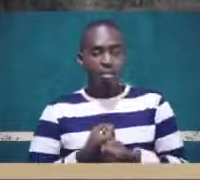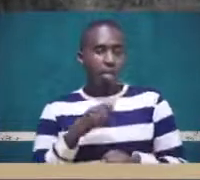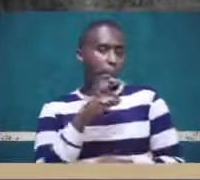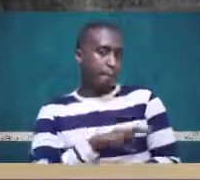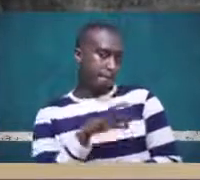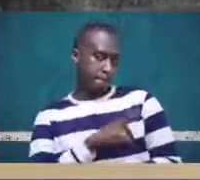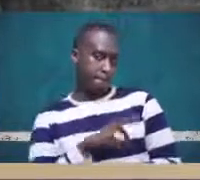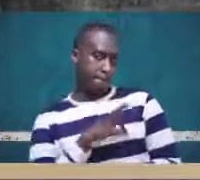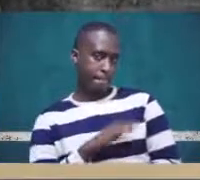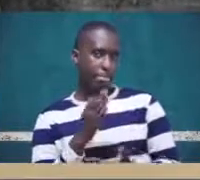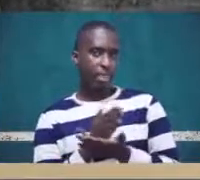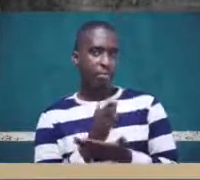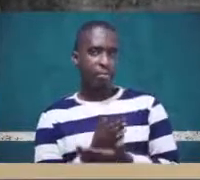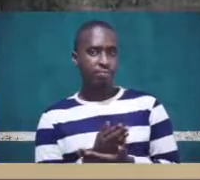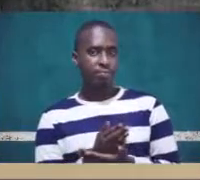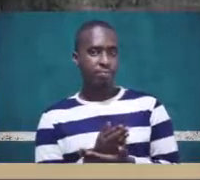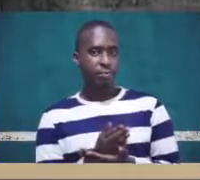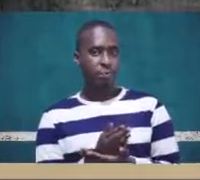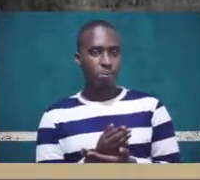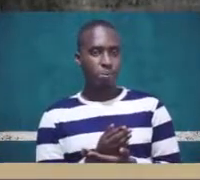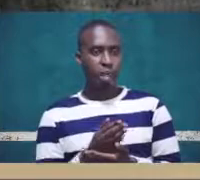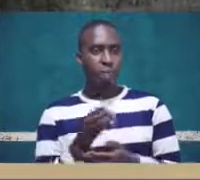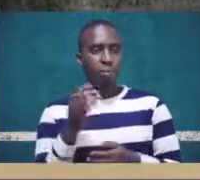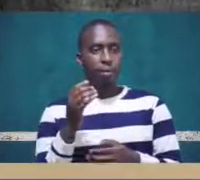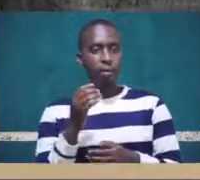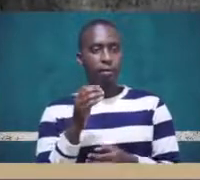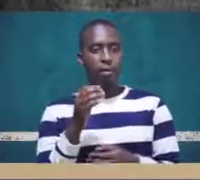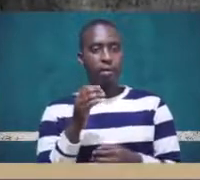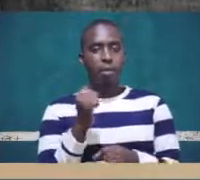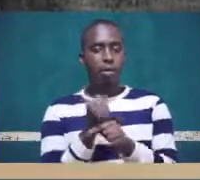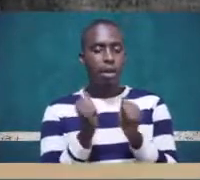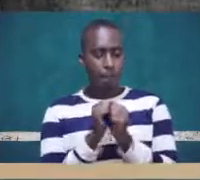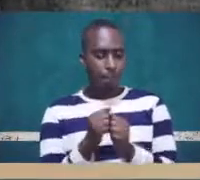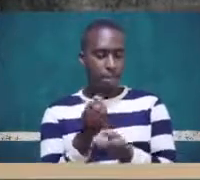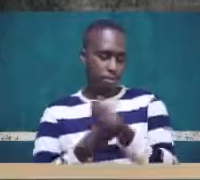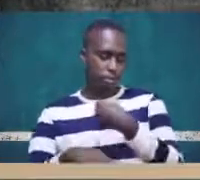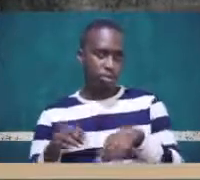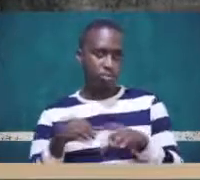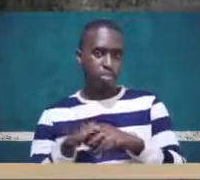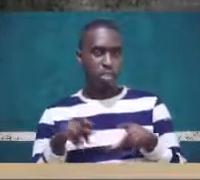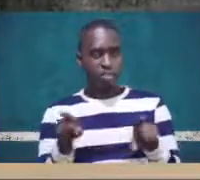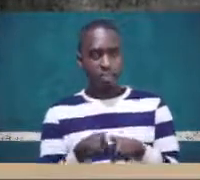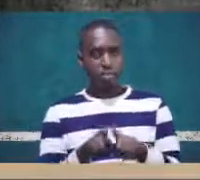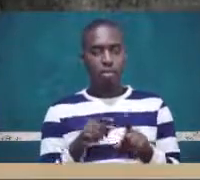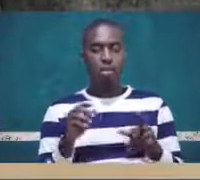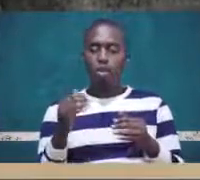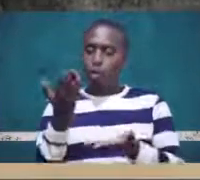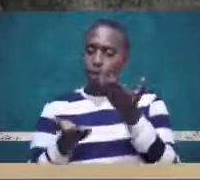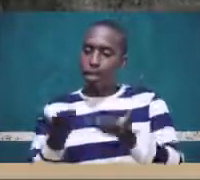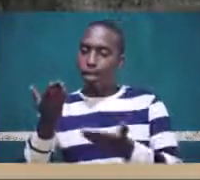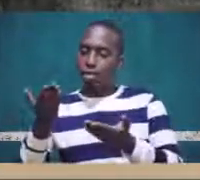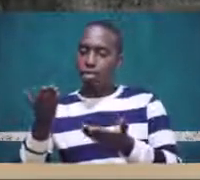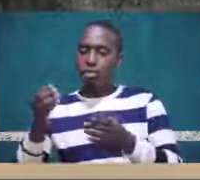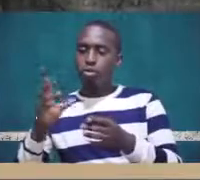advantage. They are favored because they are trading together in a given region compared to non-member countries.